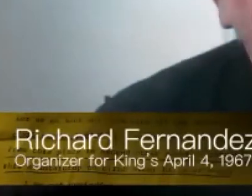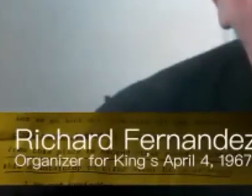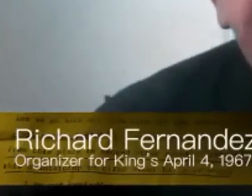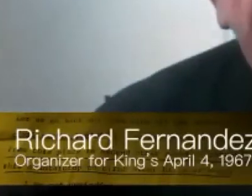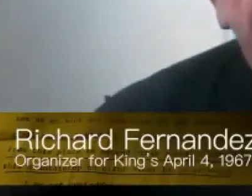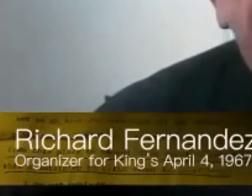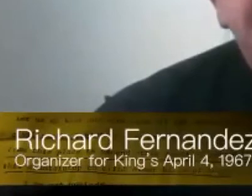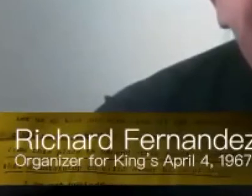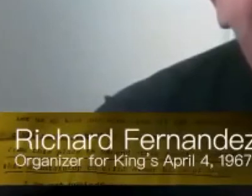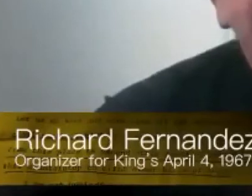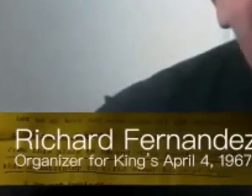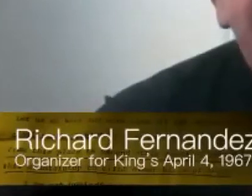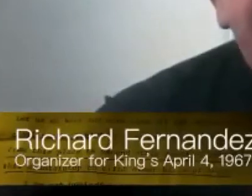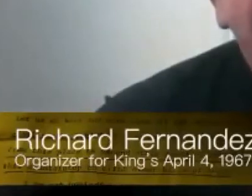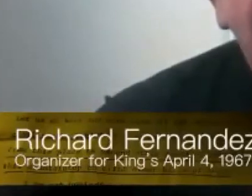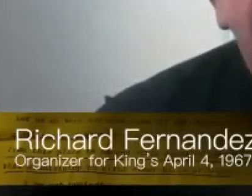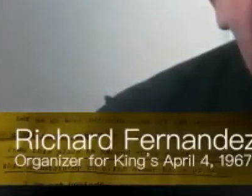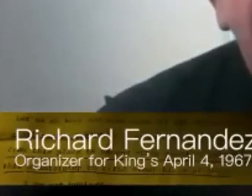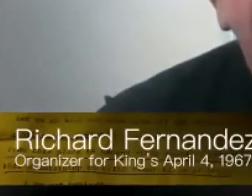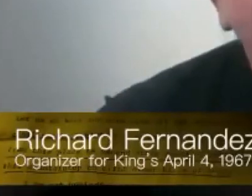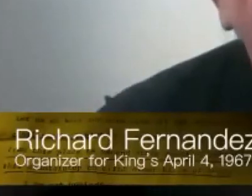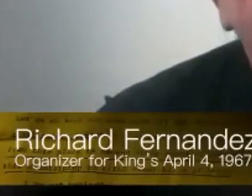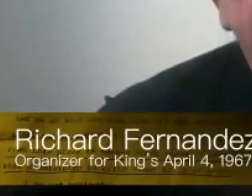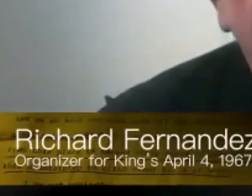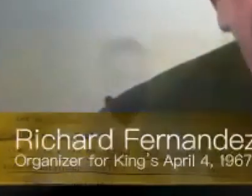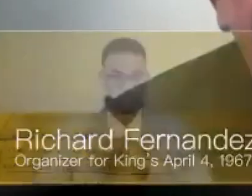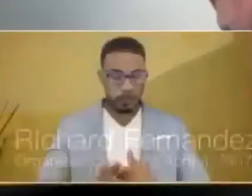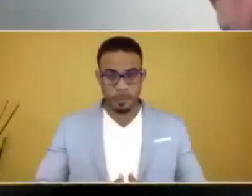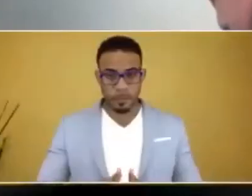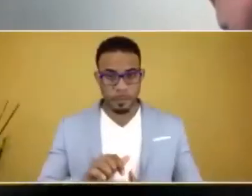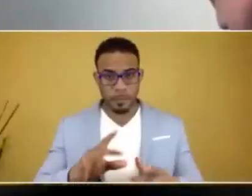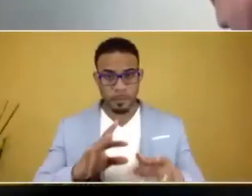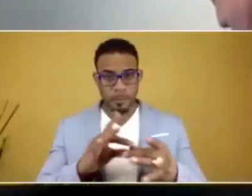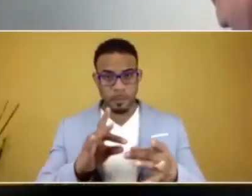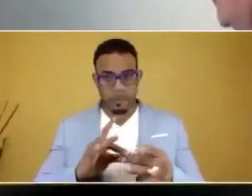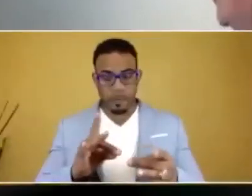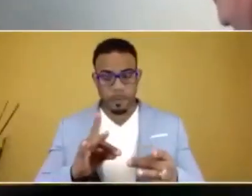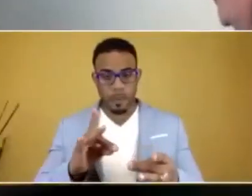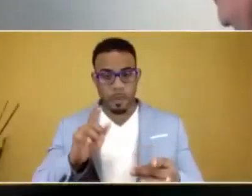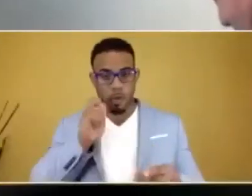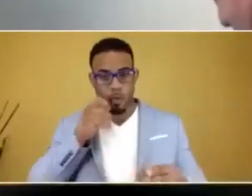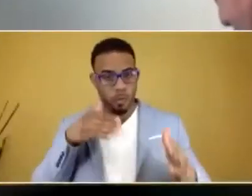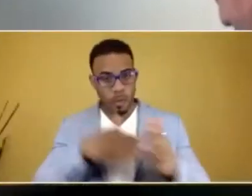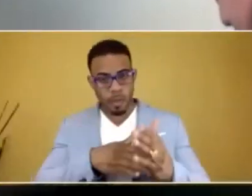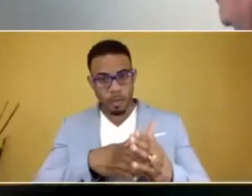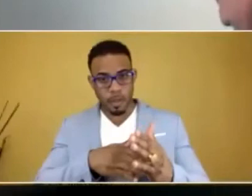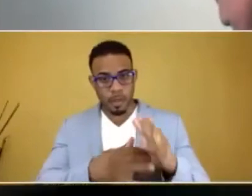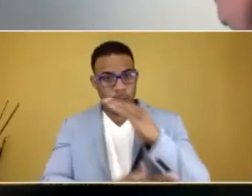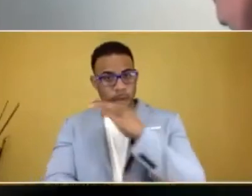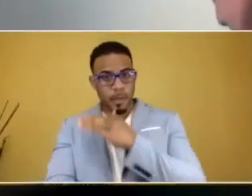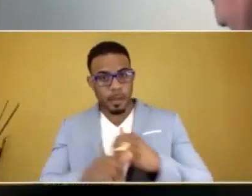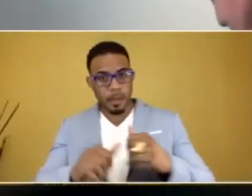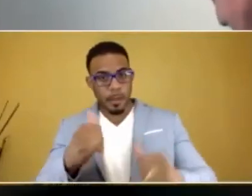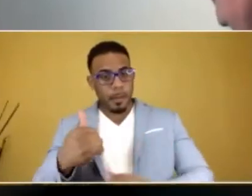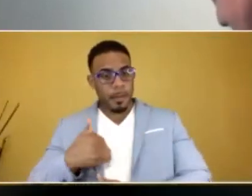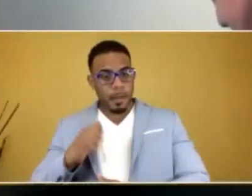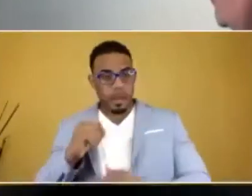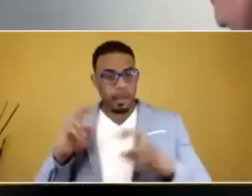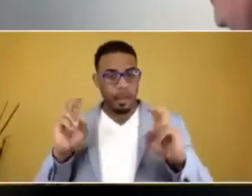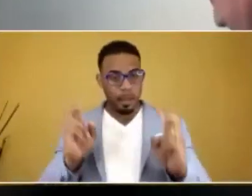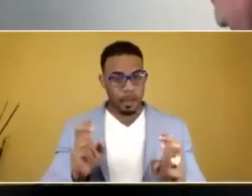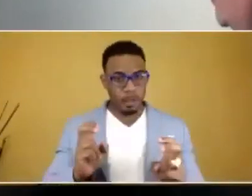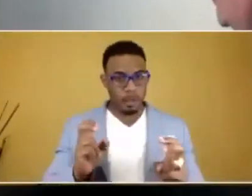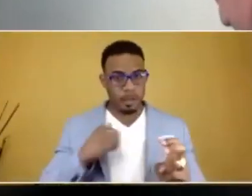future agenda was for the religious community of this country when he mentioned racism, poverty, and militarism as issues to